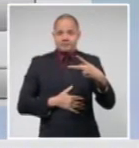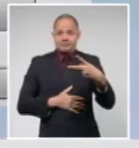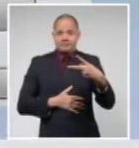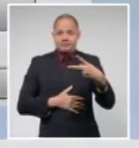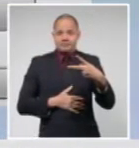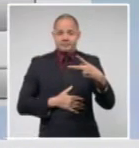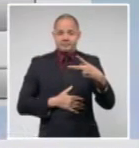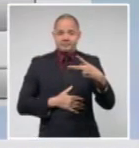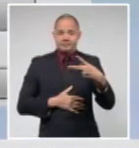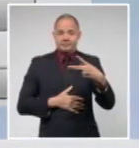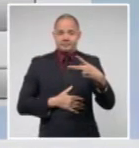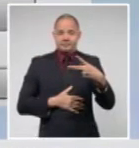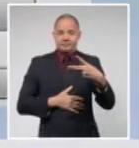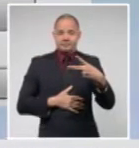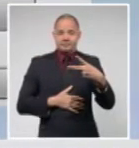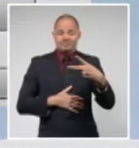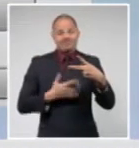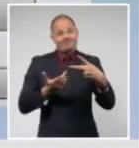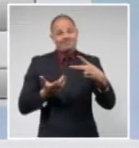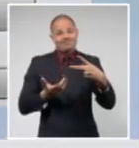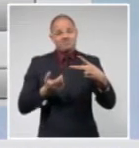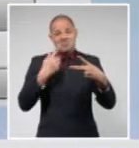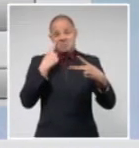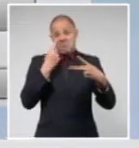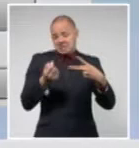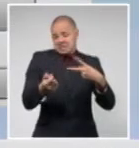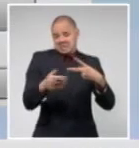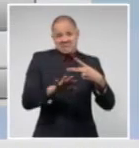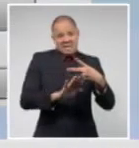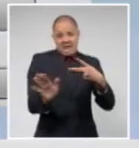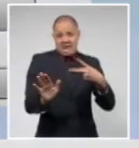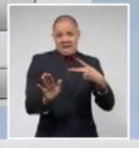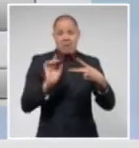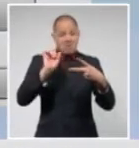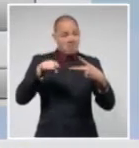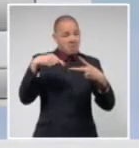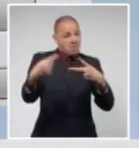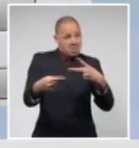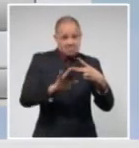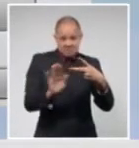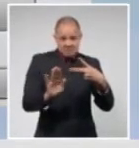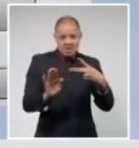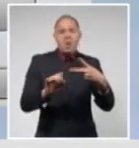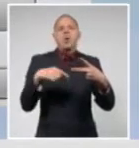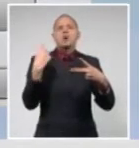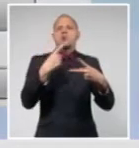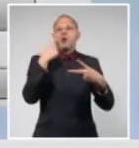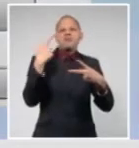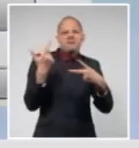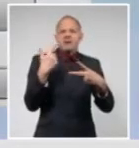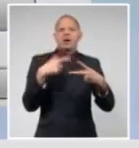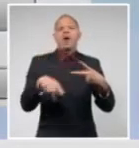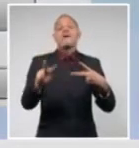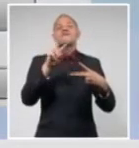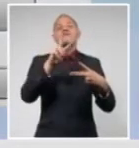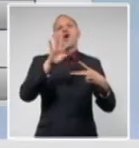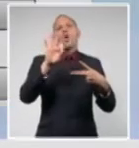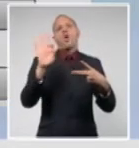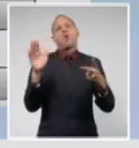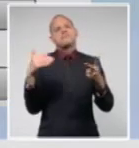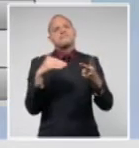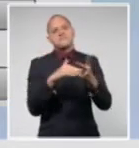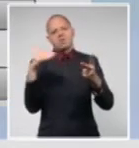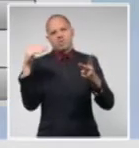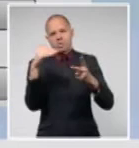27,891,329 confirmed cases since the start of the pandemic. At this rate, we are sure to reach 28